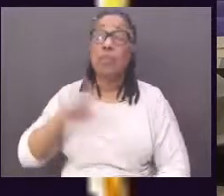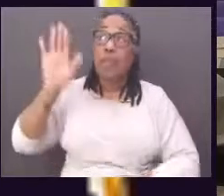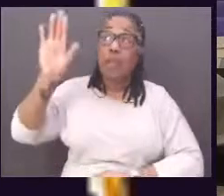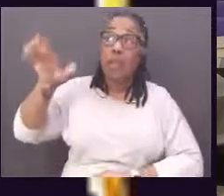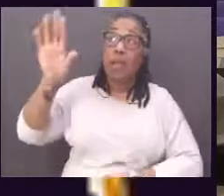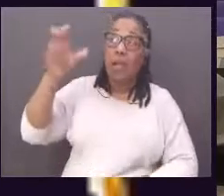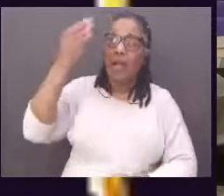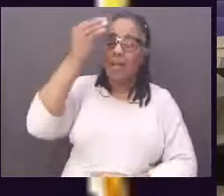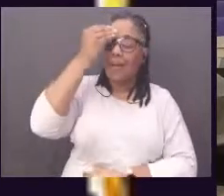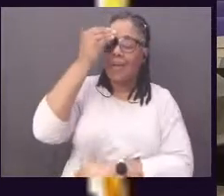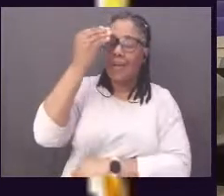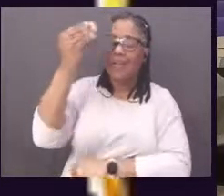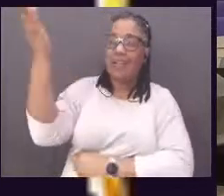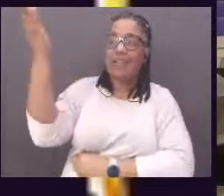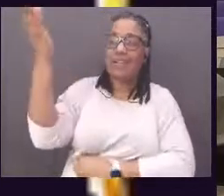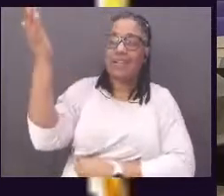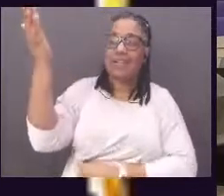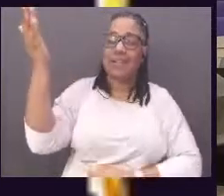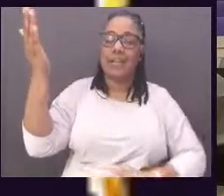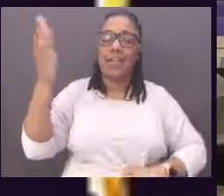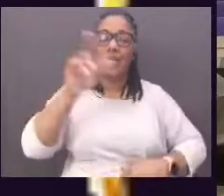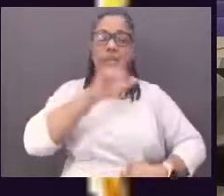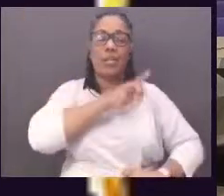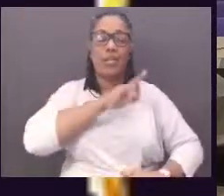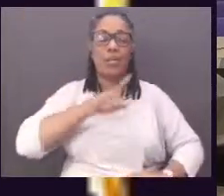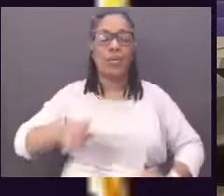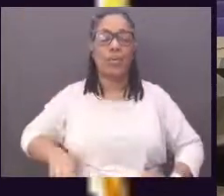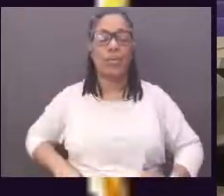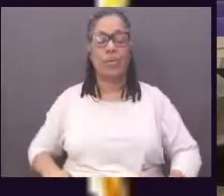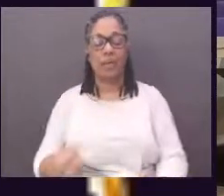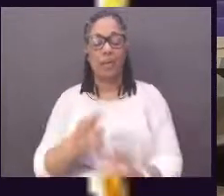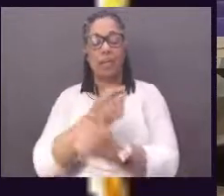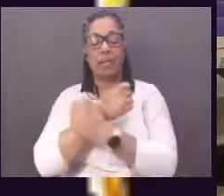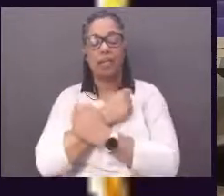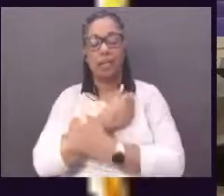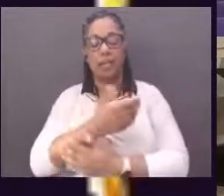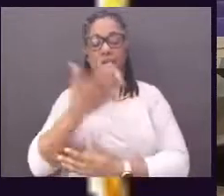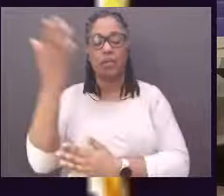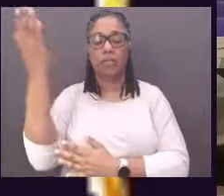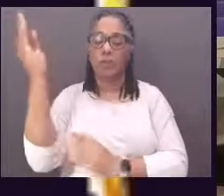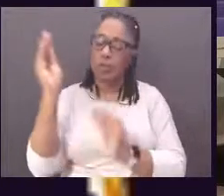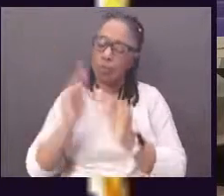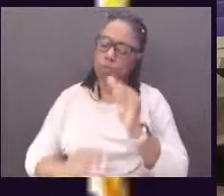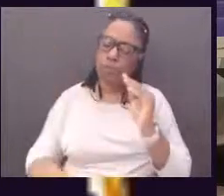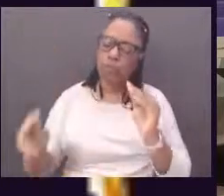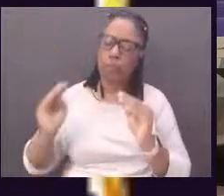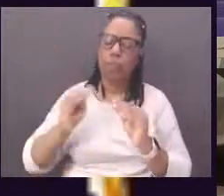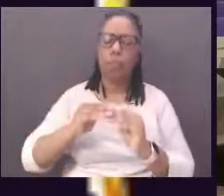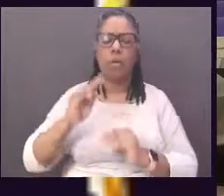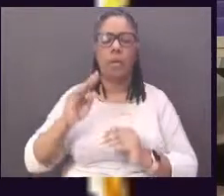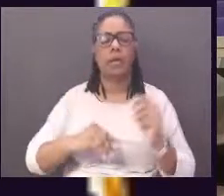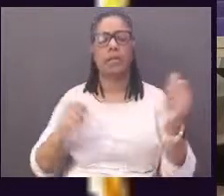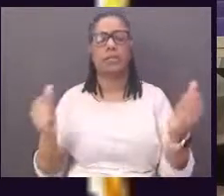you that, Lord, I love you more than